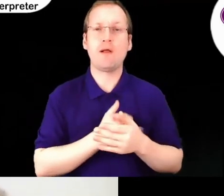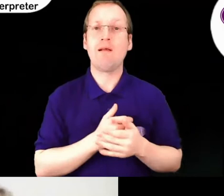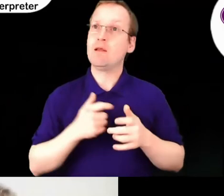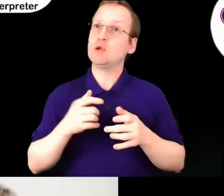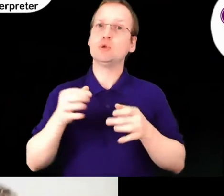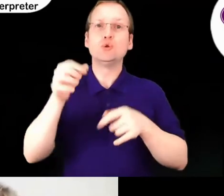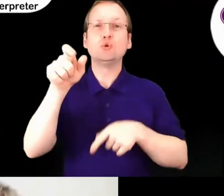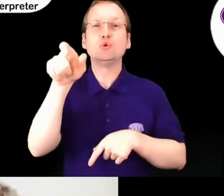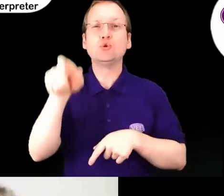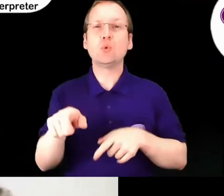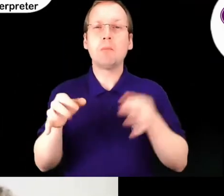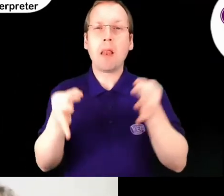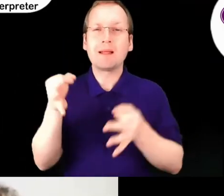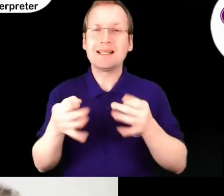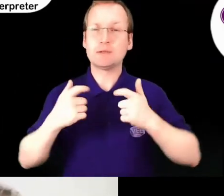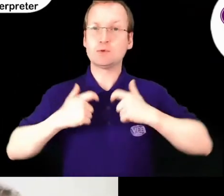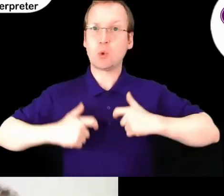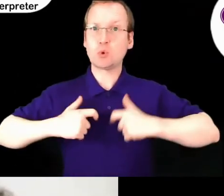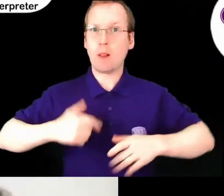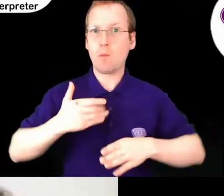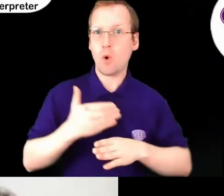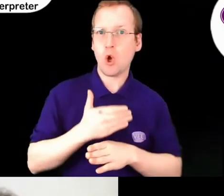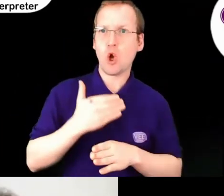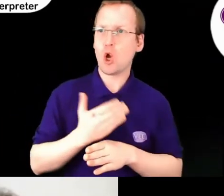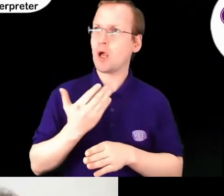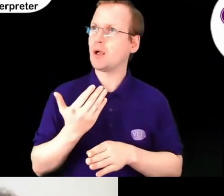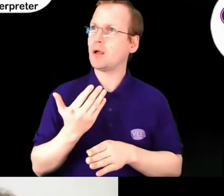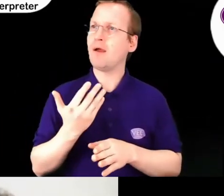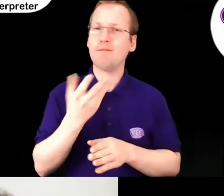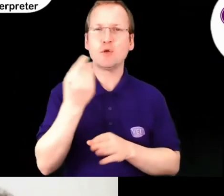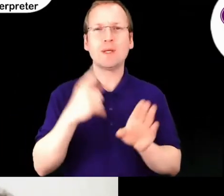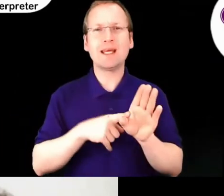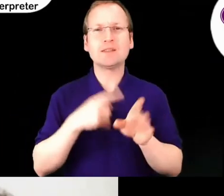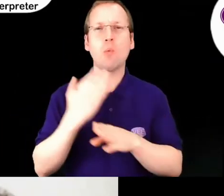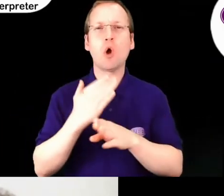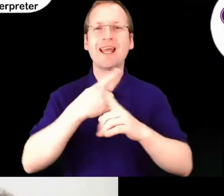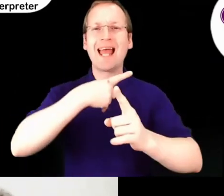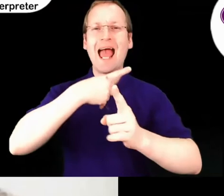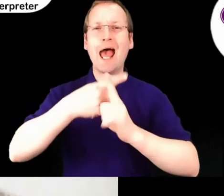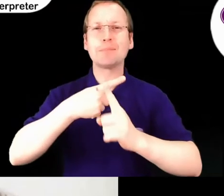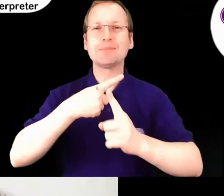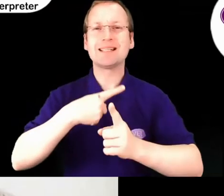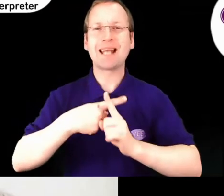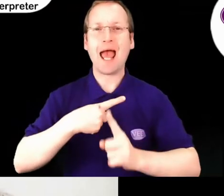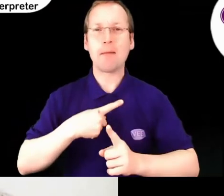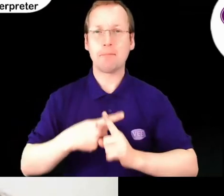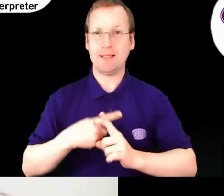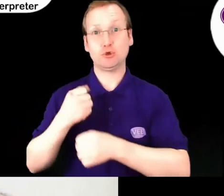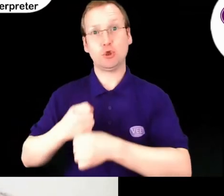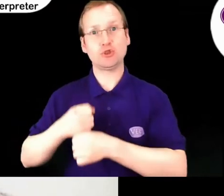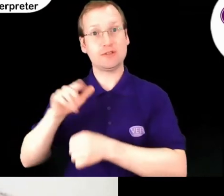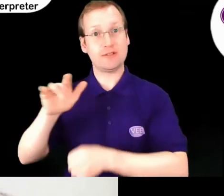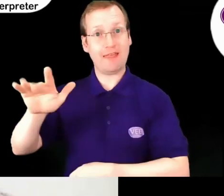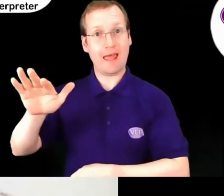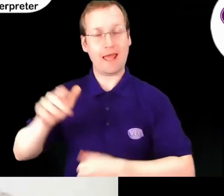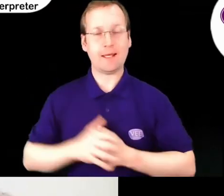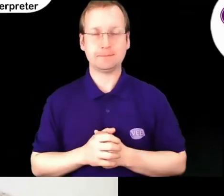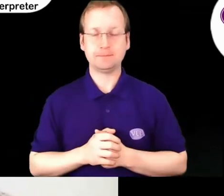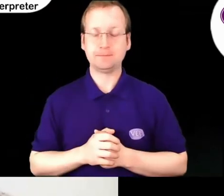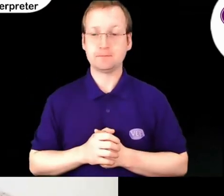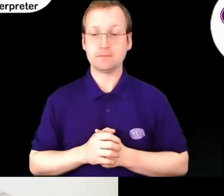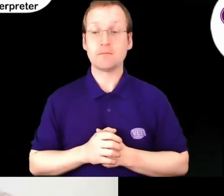politics, social work, and I was a couple of years working in Amsterdam in a local church there. And since then,